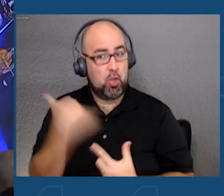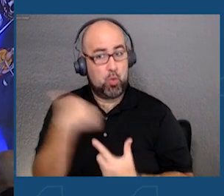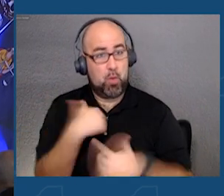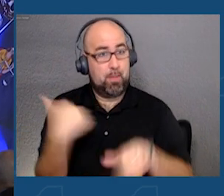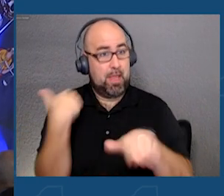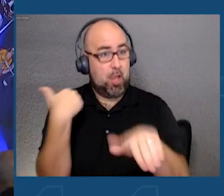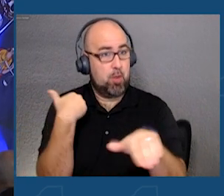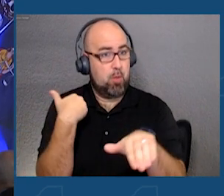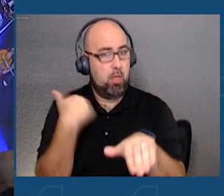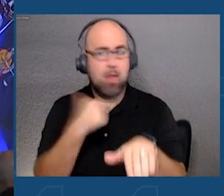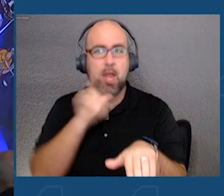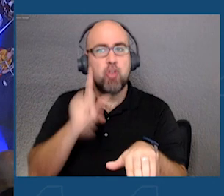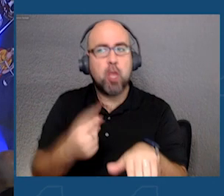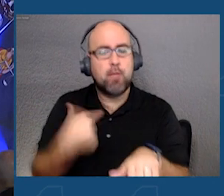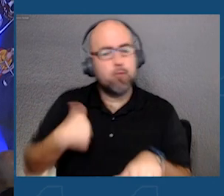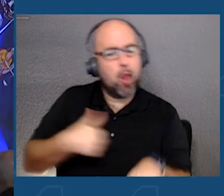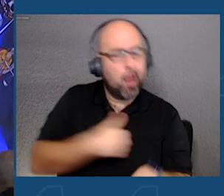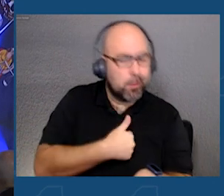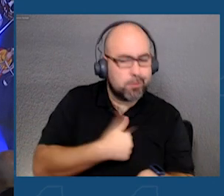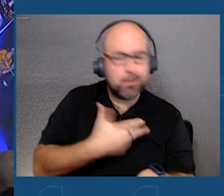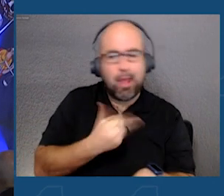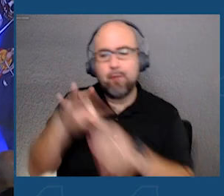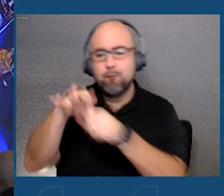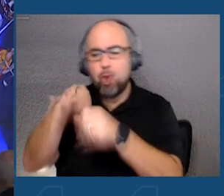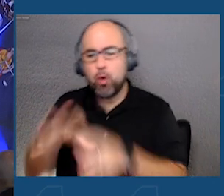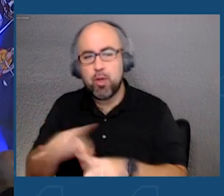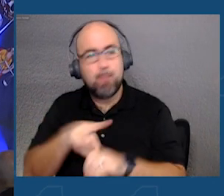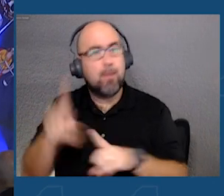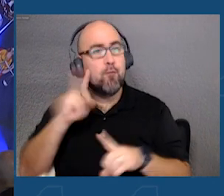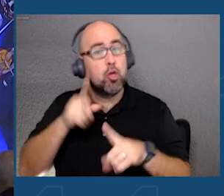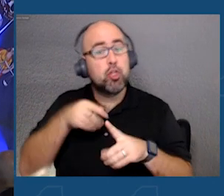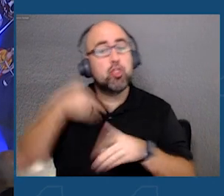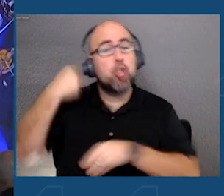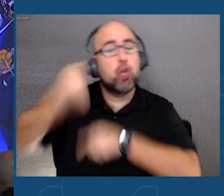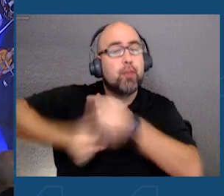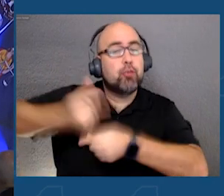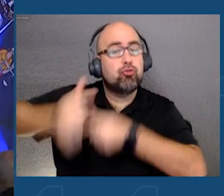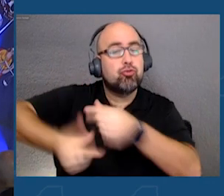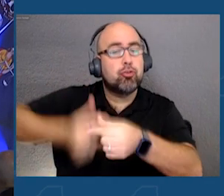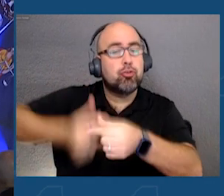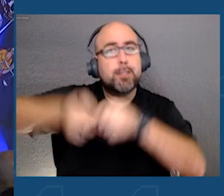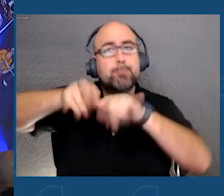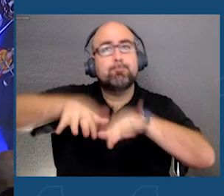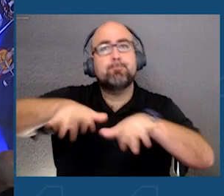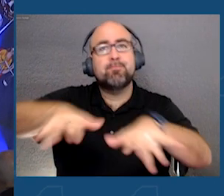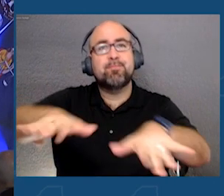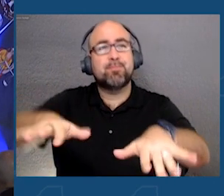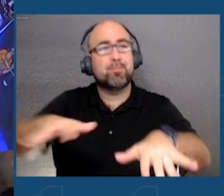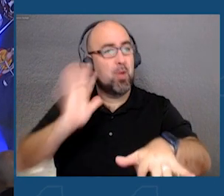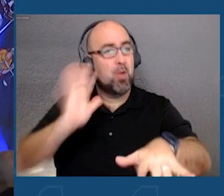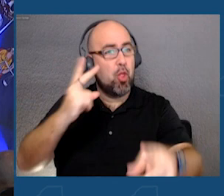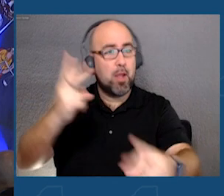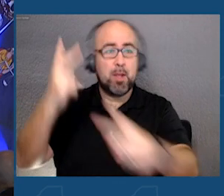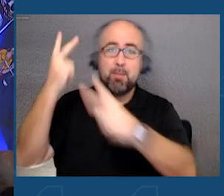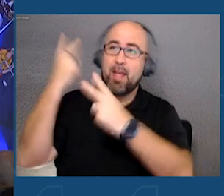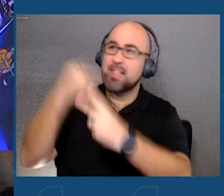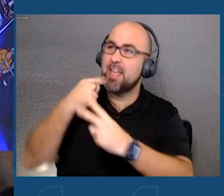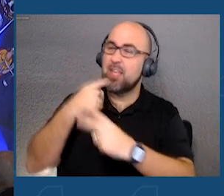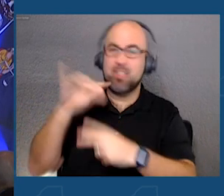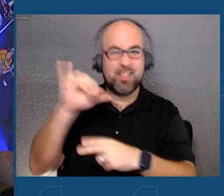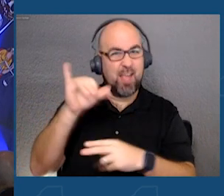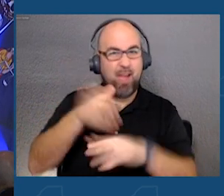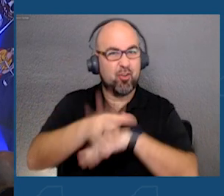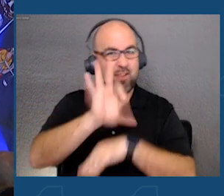that's all fine, but to generations from now, who will look back and say, just like after 9/11, just after Sandy, just after